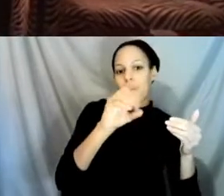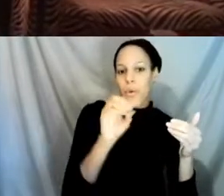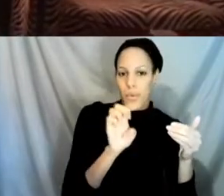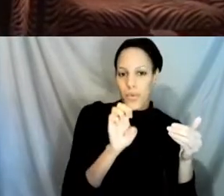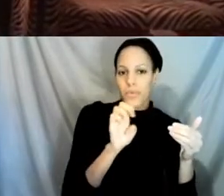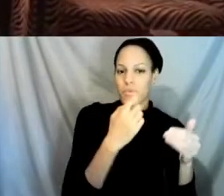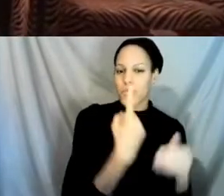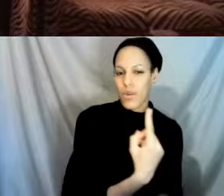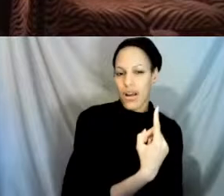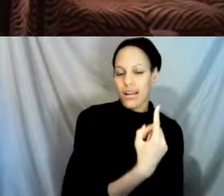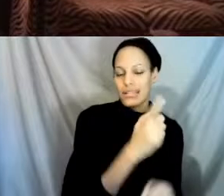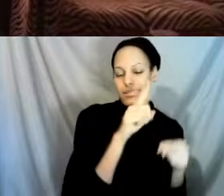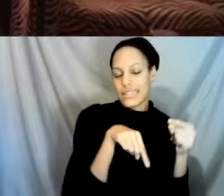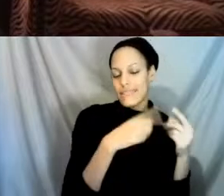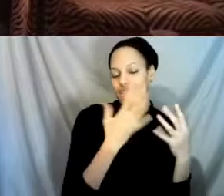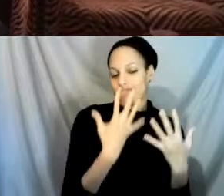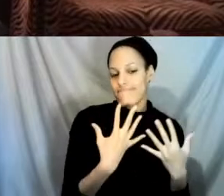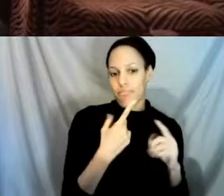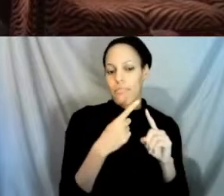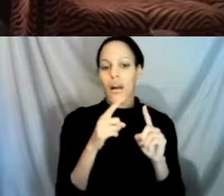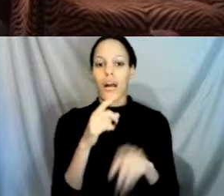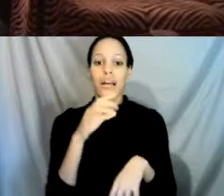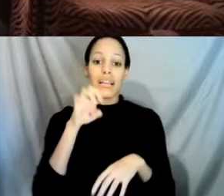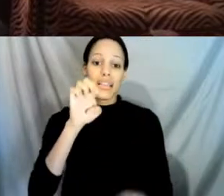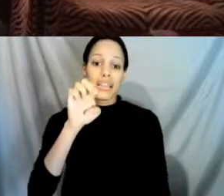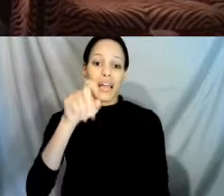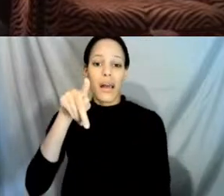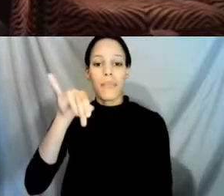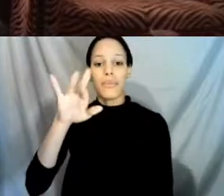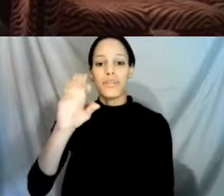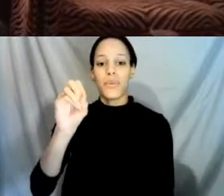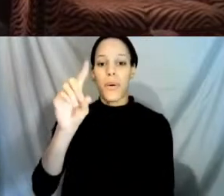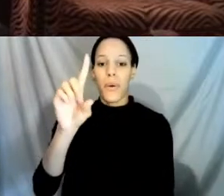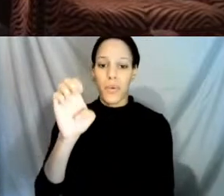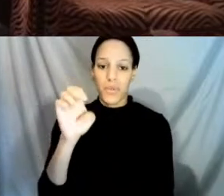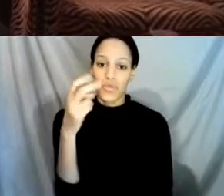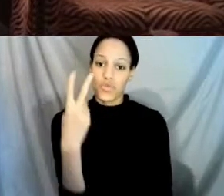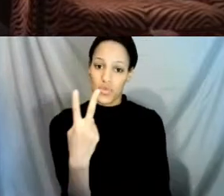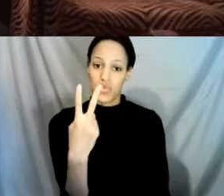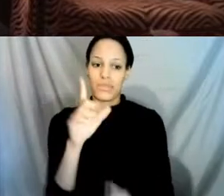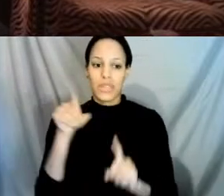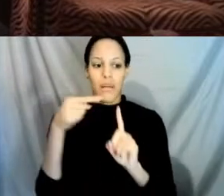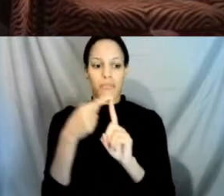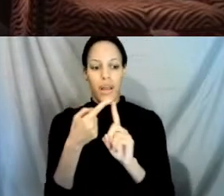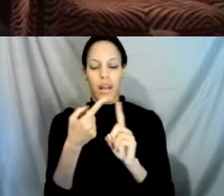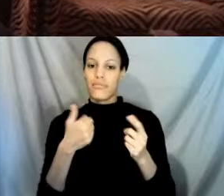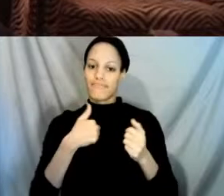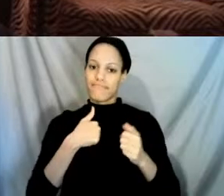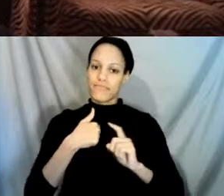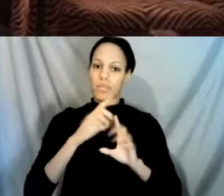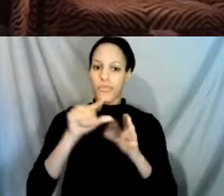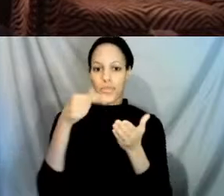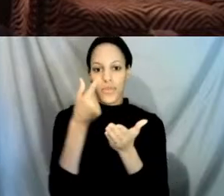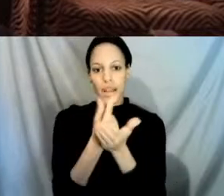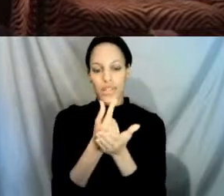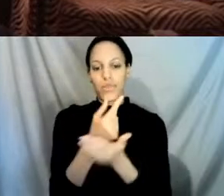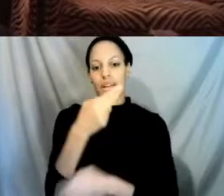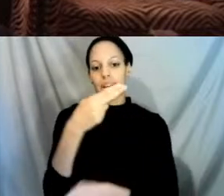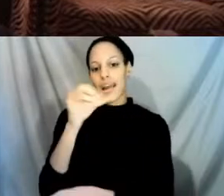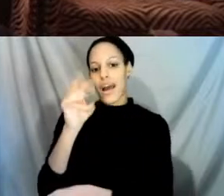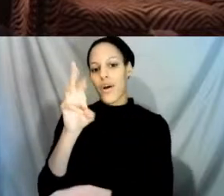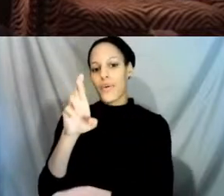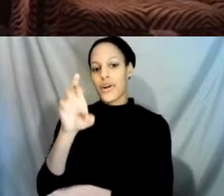time at Howard University as a part of the first graduating class of dance majors of any